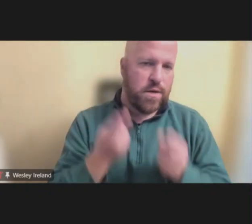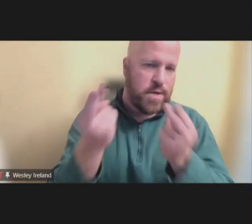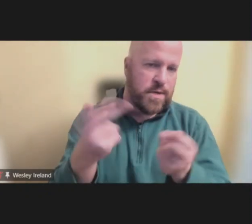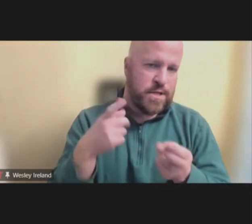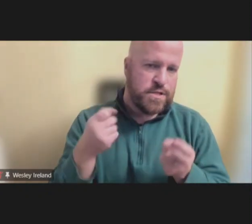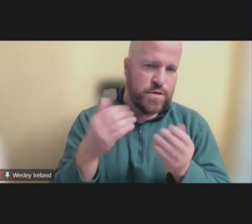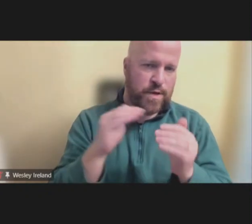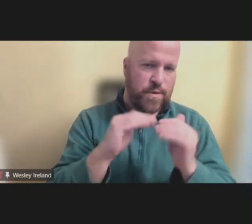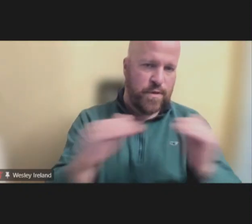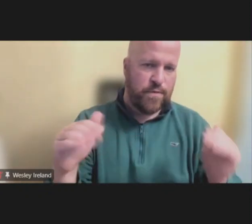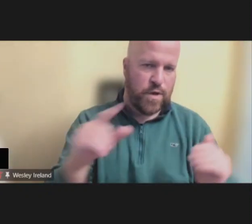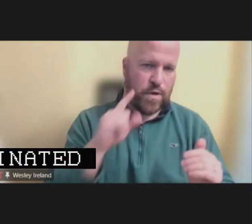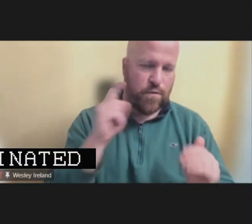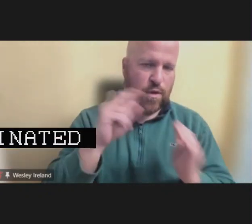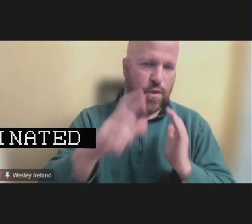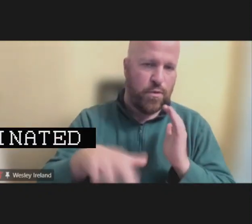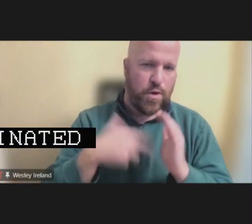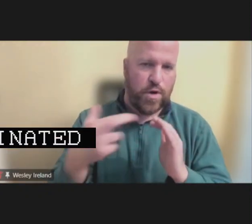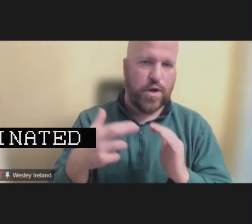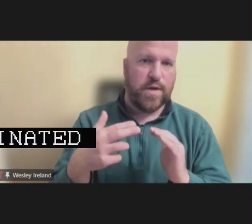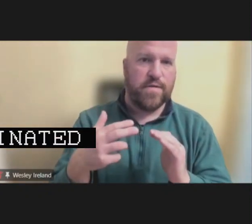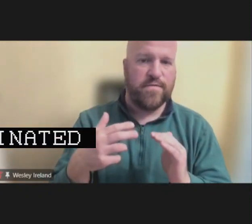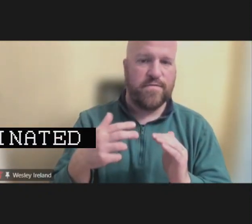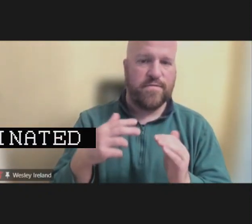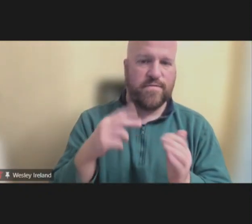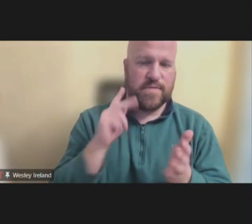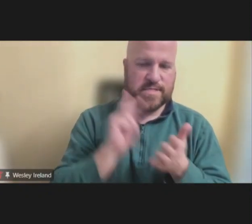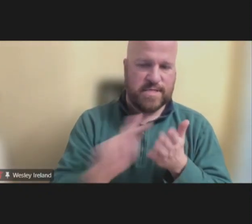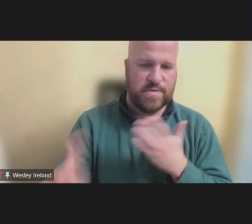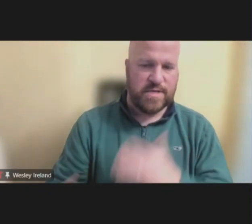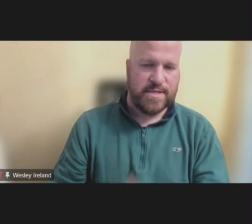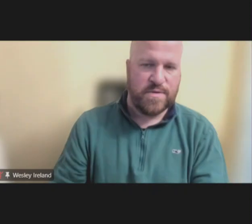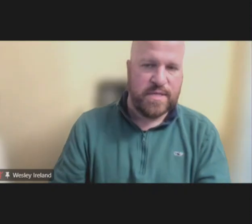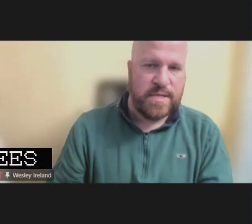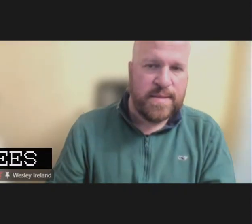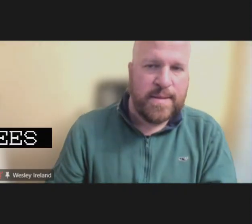Are there any other nominees from the floor for the position of secretary?